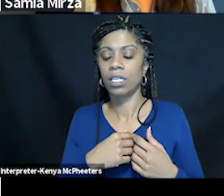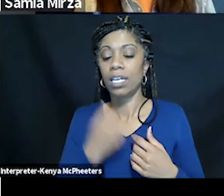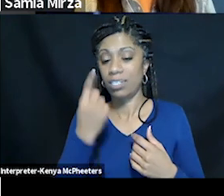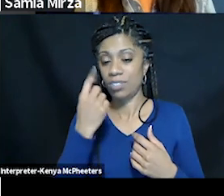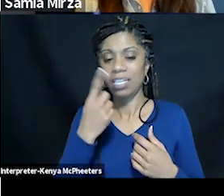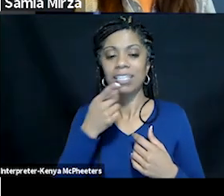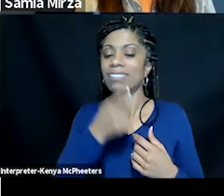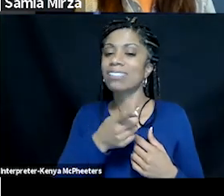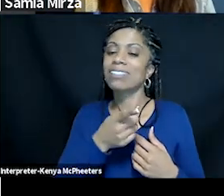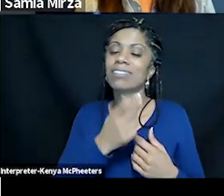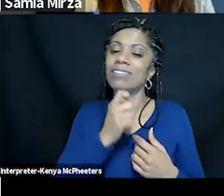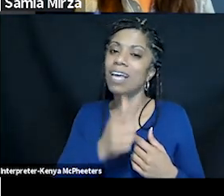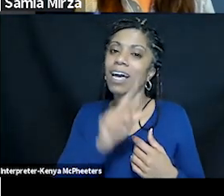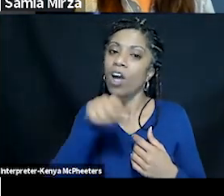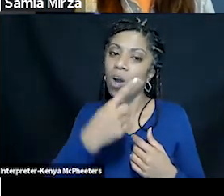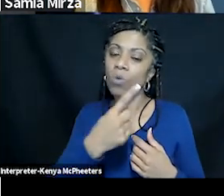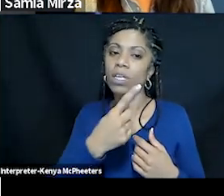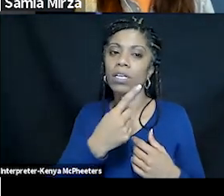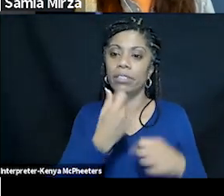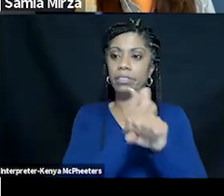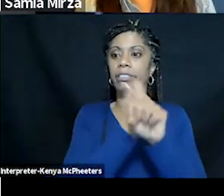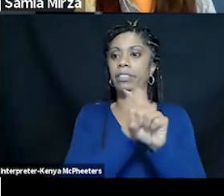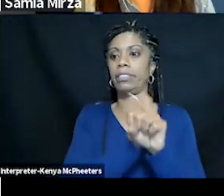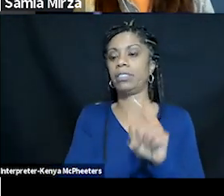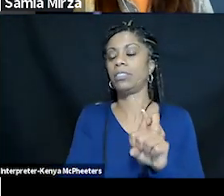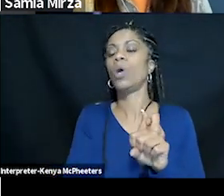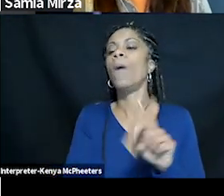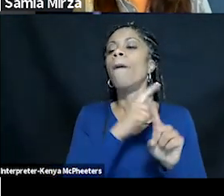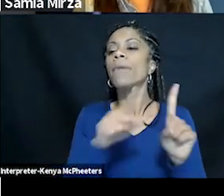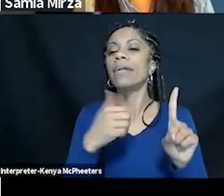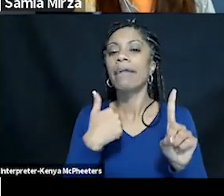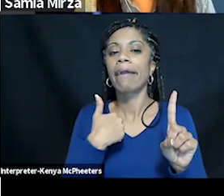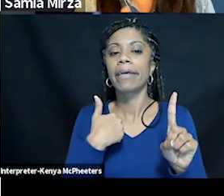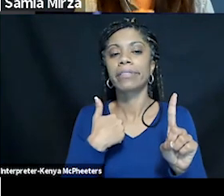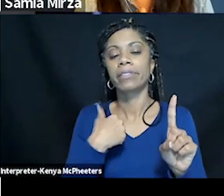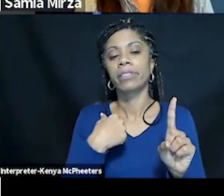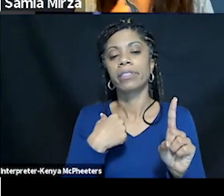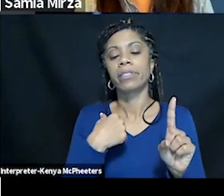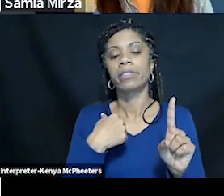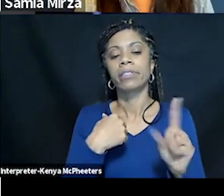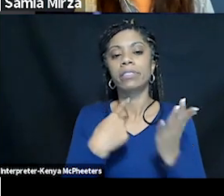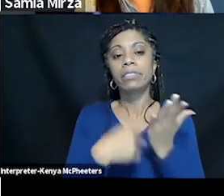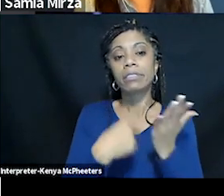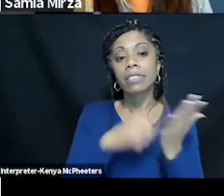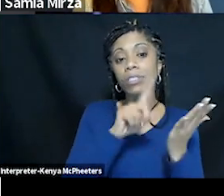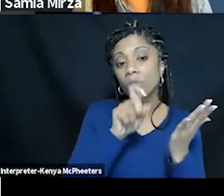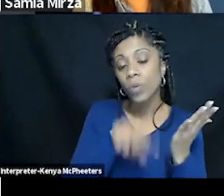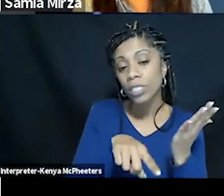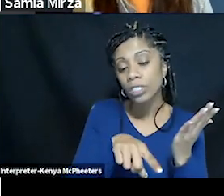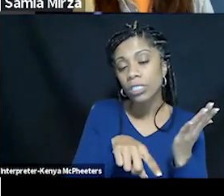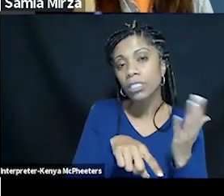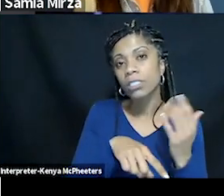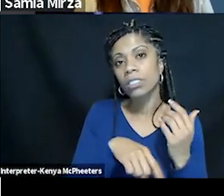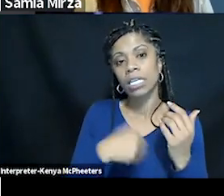It actually has a lot of guiding themes, a lot of discussion questions, so it can be used as a tool in and of